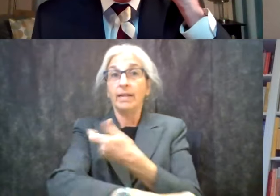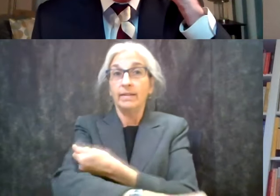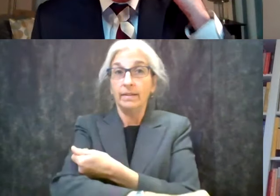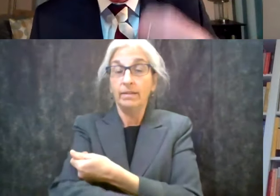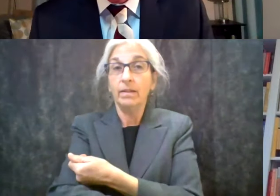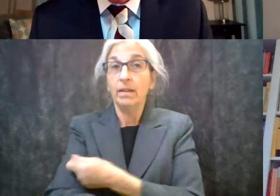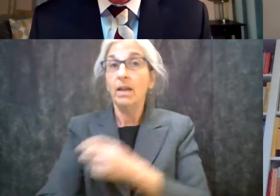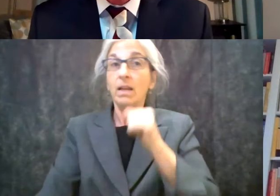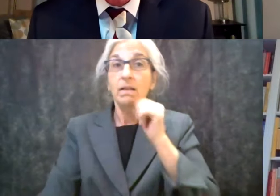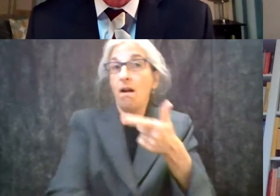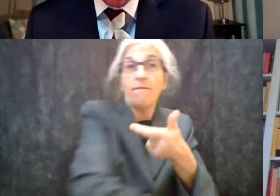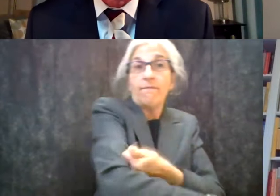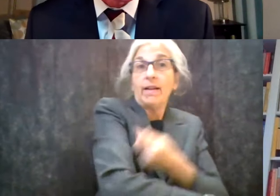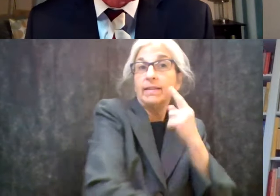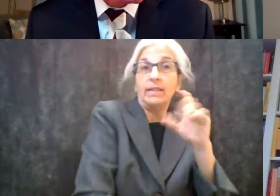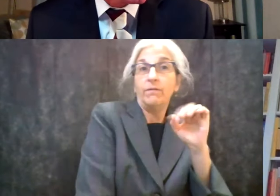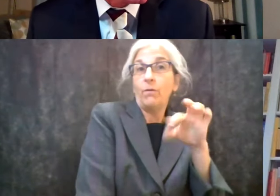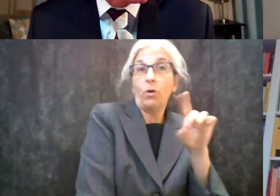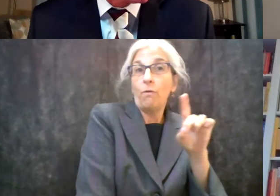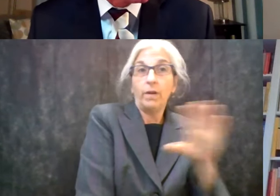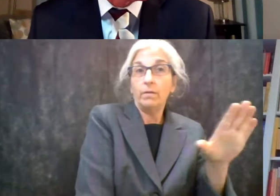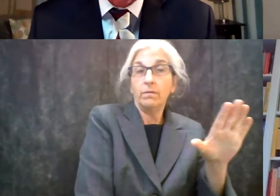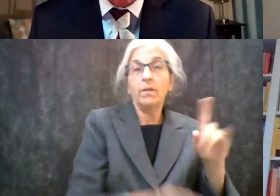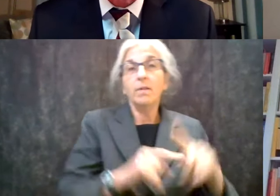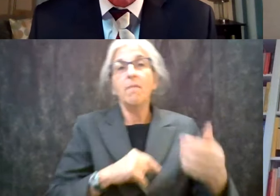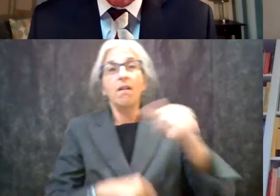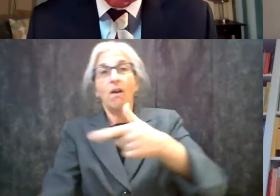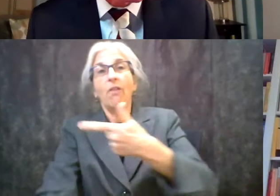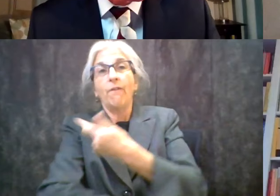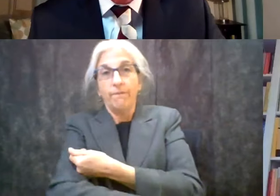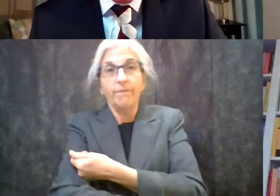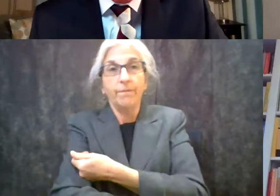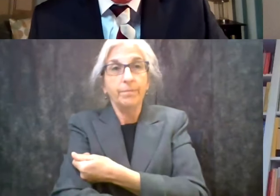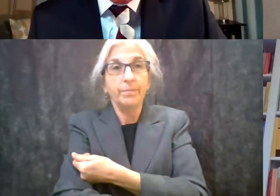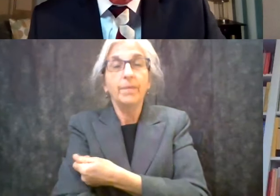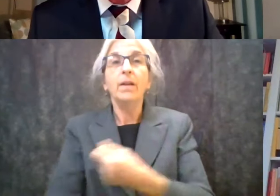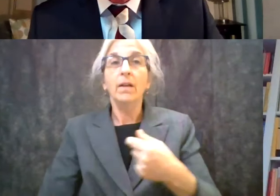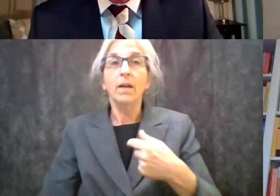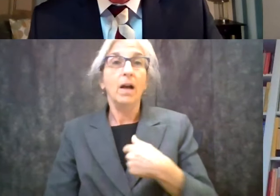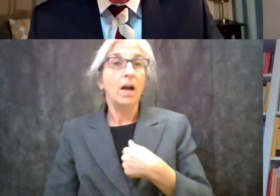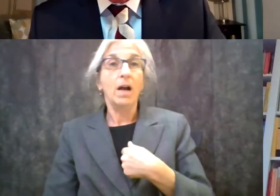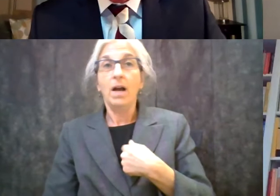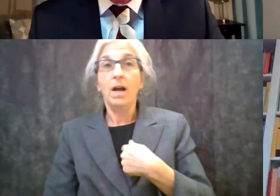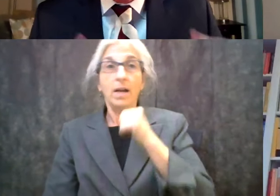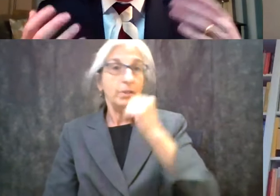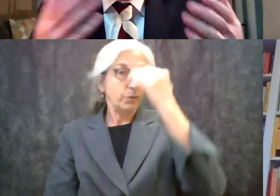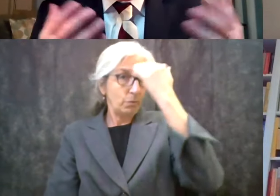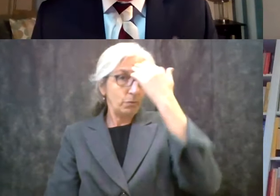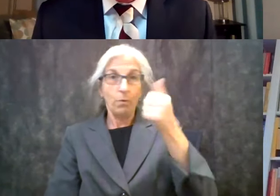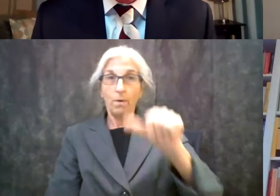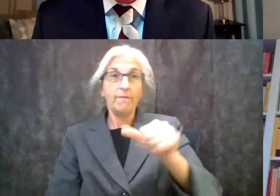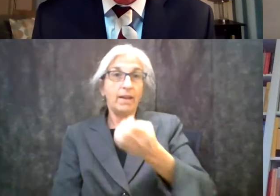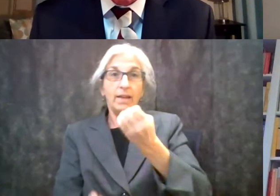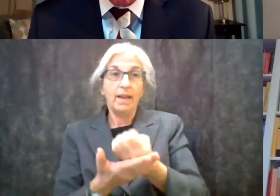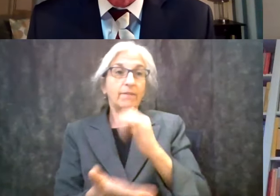than coronavirus and risk of infection. And I'm aware of no evidence that there's an